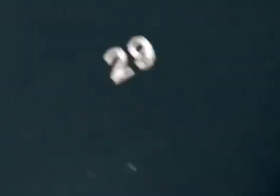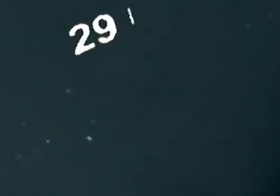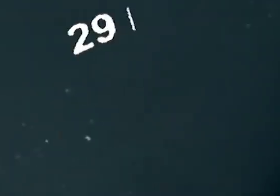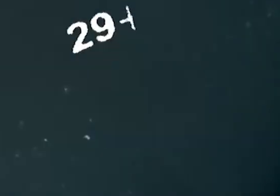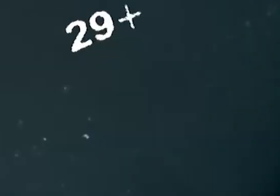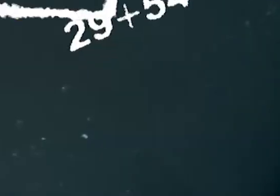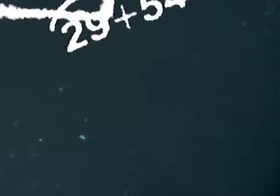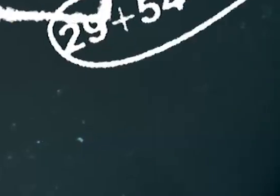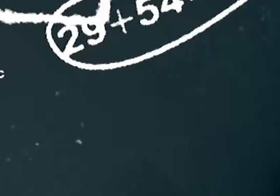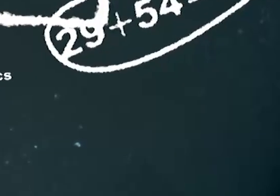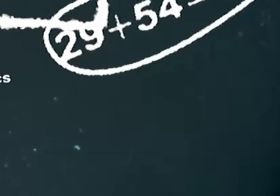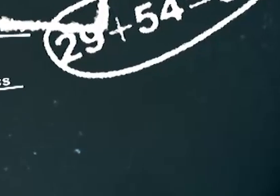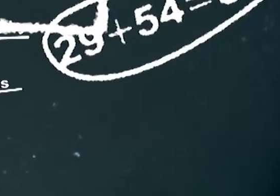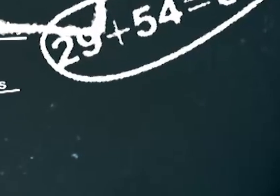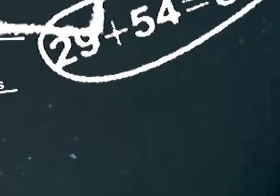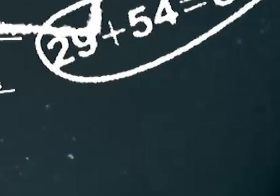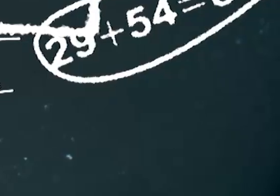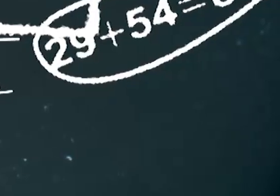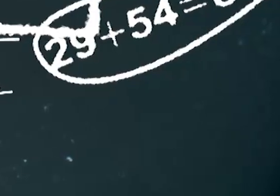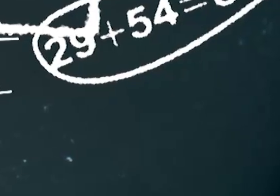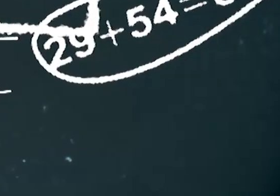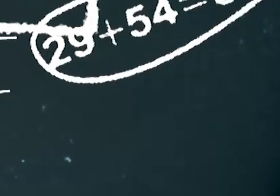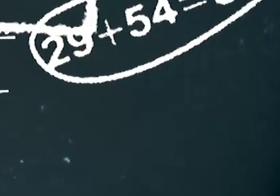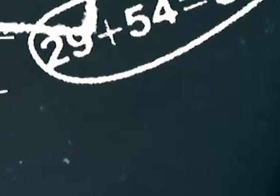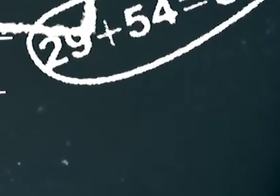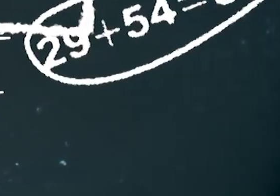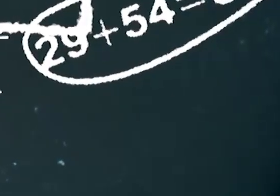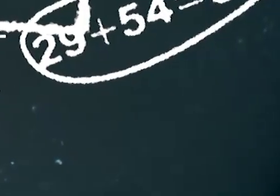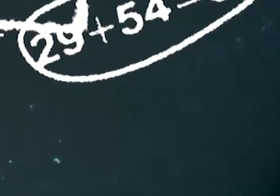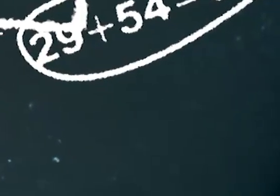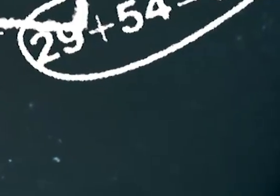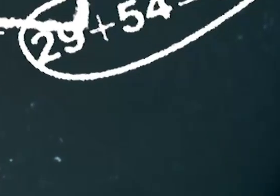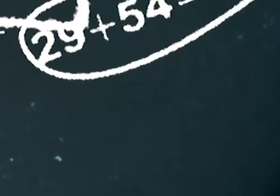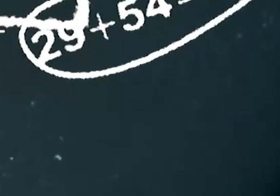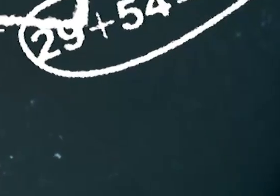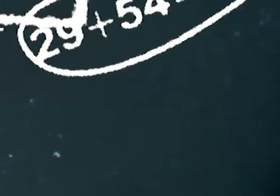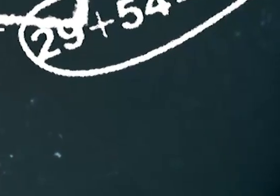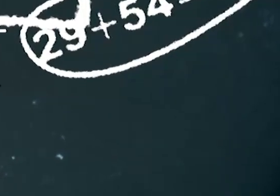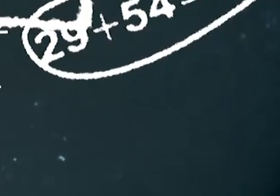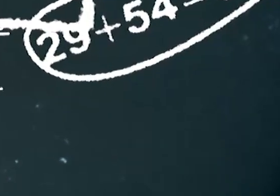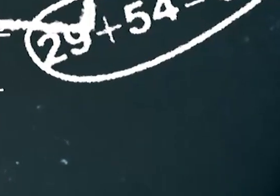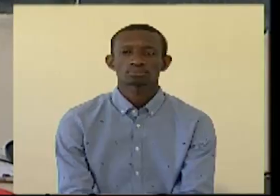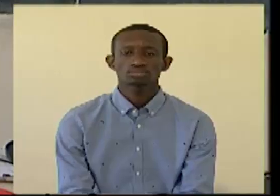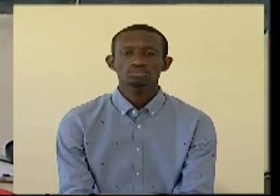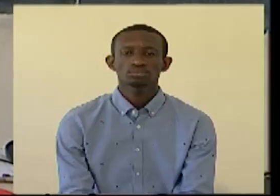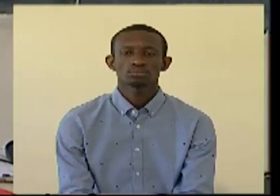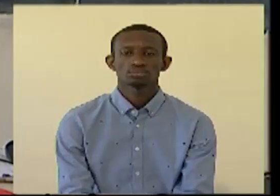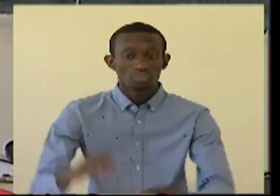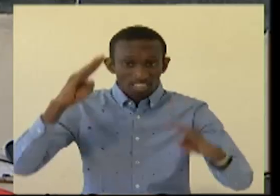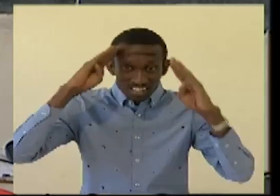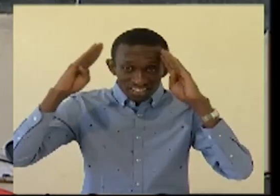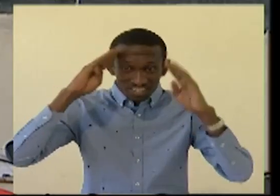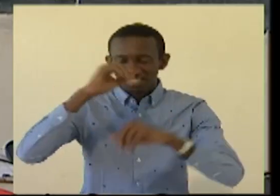Welcome to Study Time, a televised home learning program produced by Rwanda Education Board.